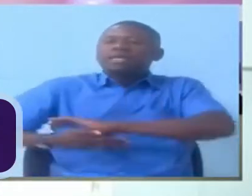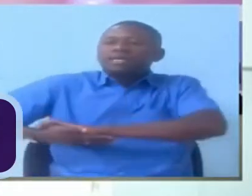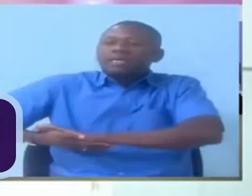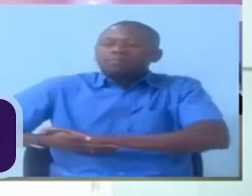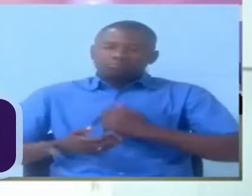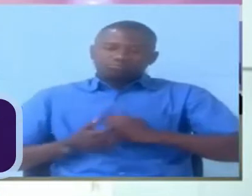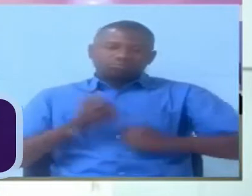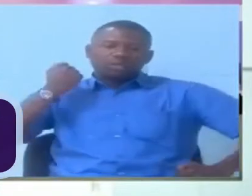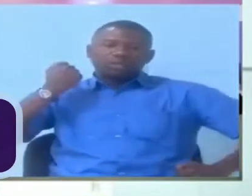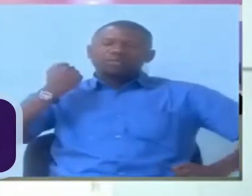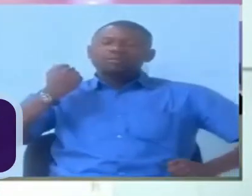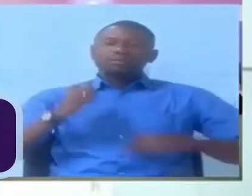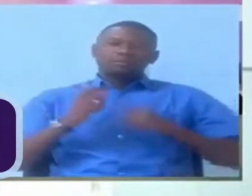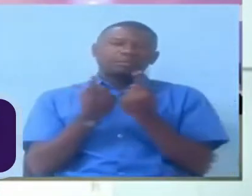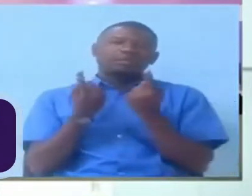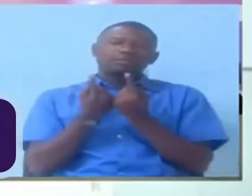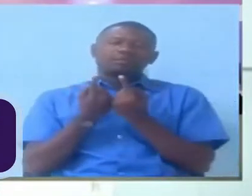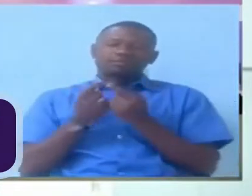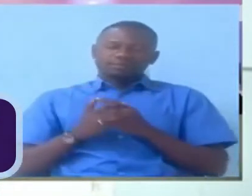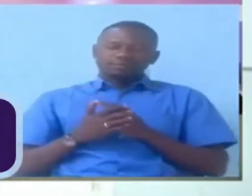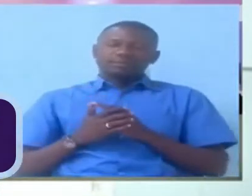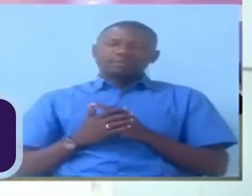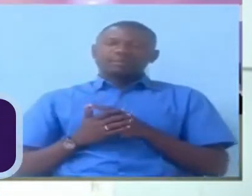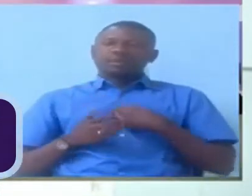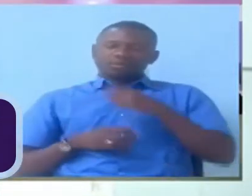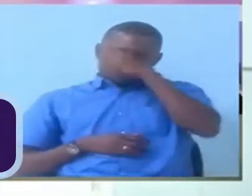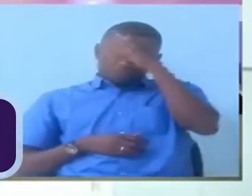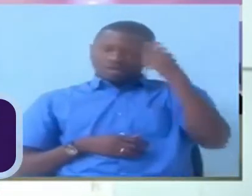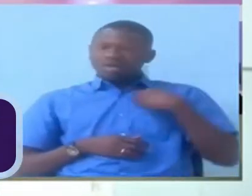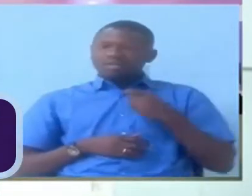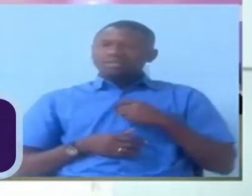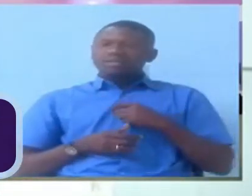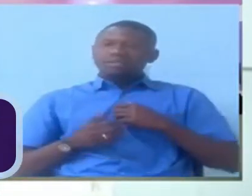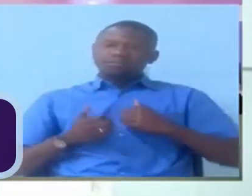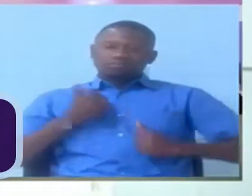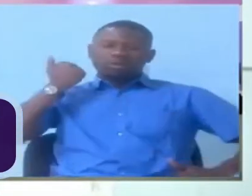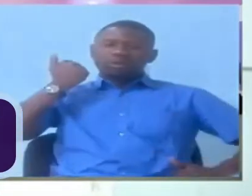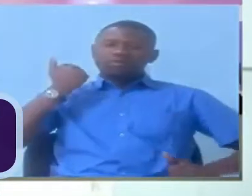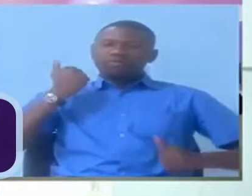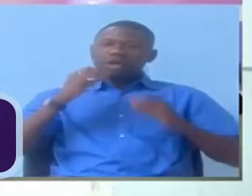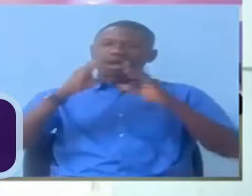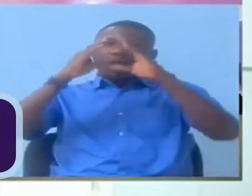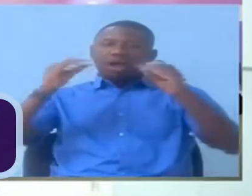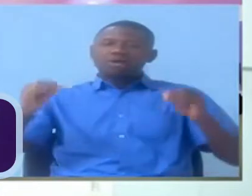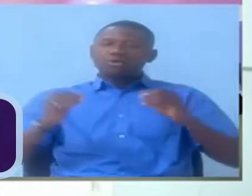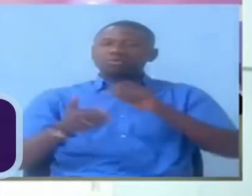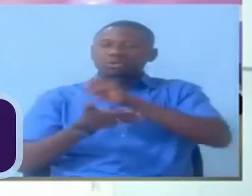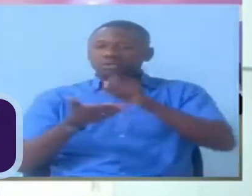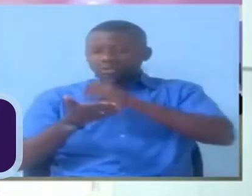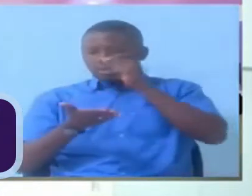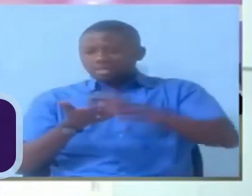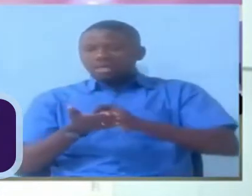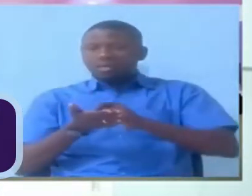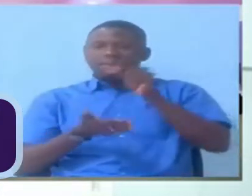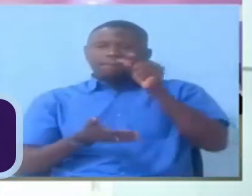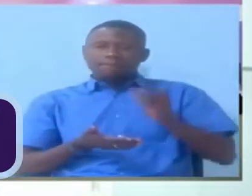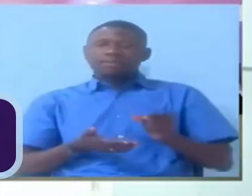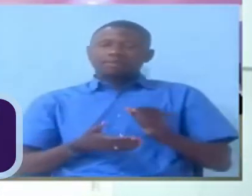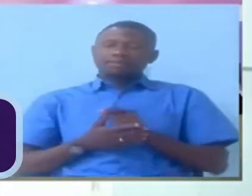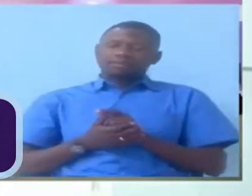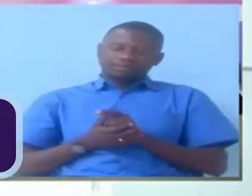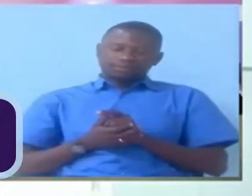English still is it. I do not do well in them. And maths? Maths, I feel it. Maths, no, mboy